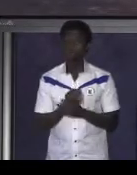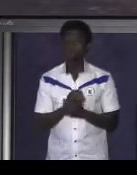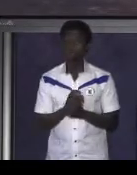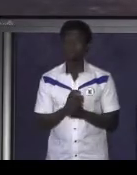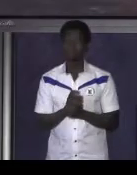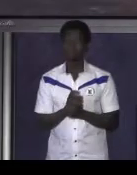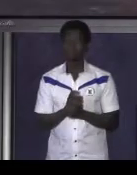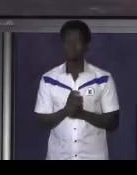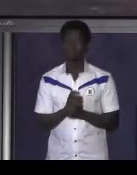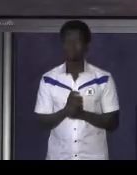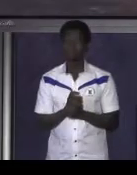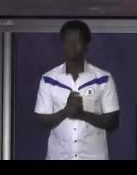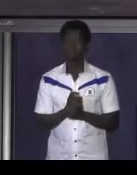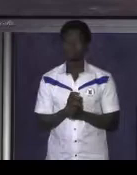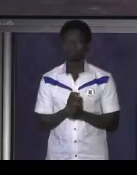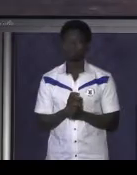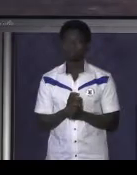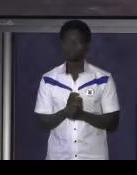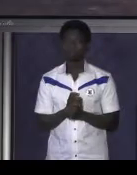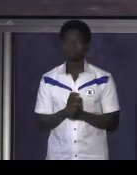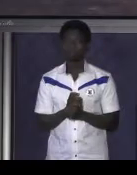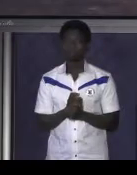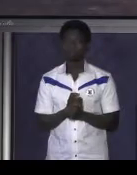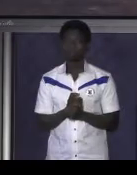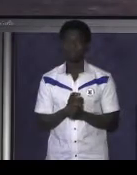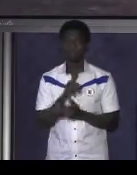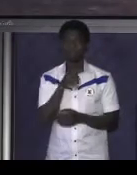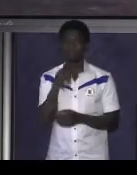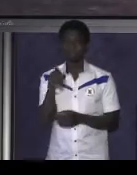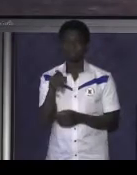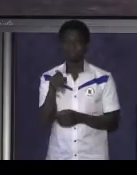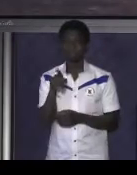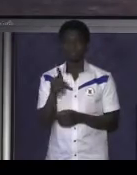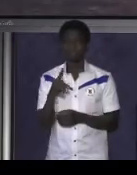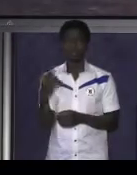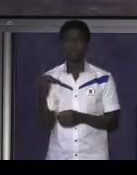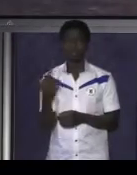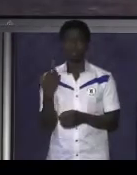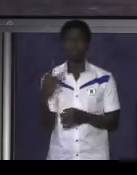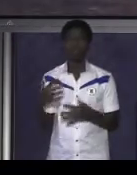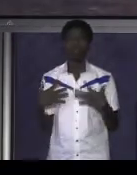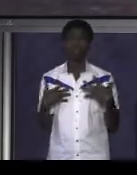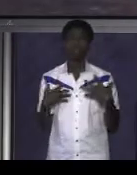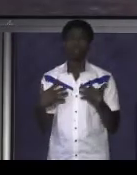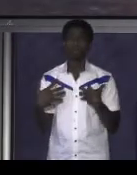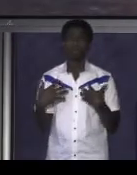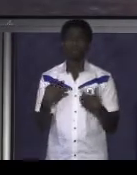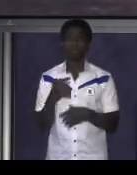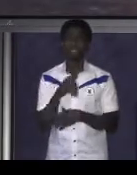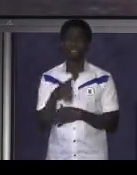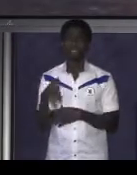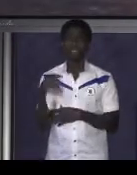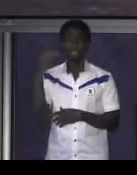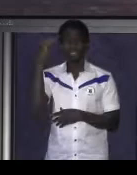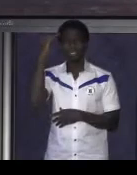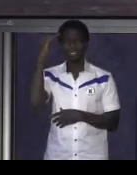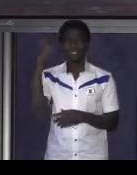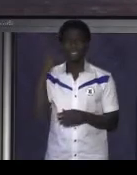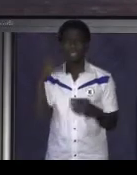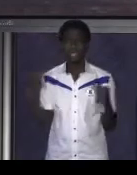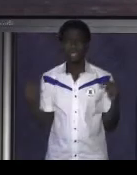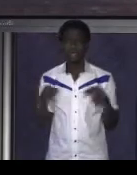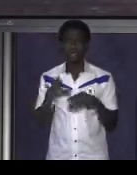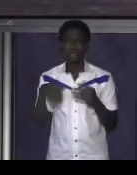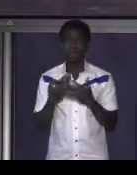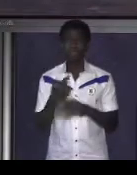in the market. You usually complain Dash headache all the time.